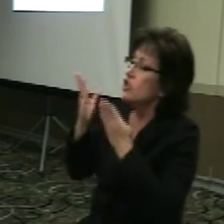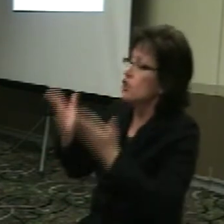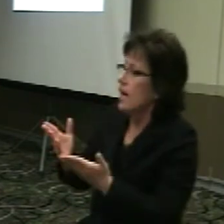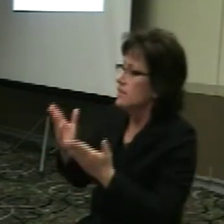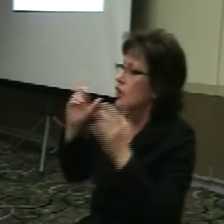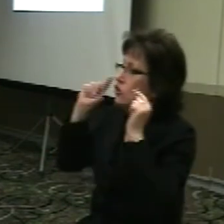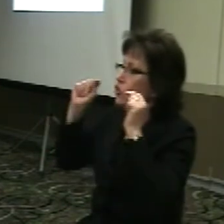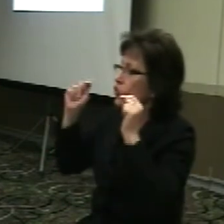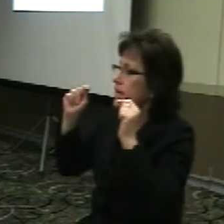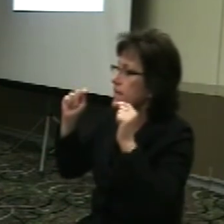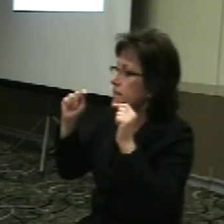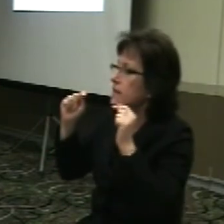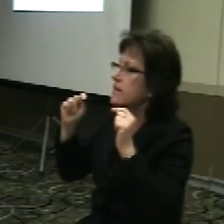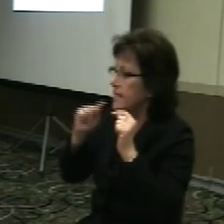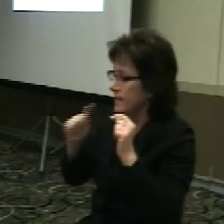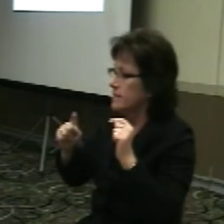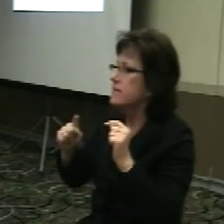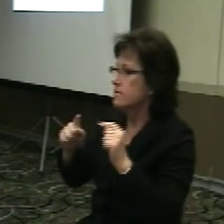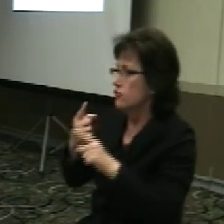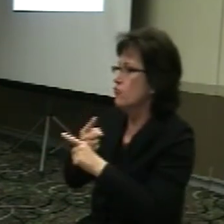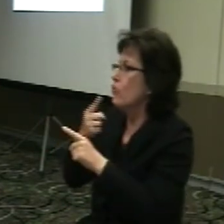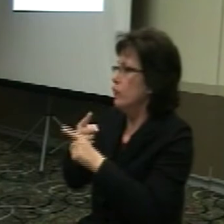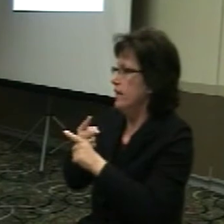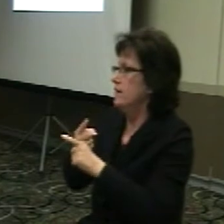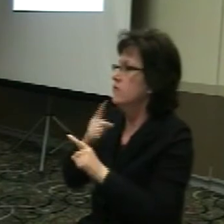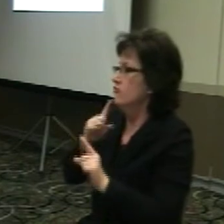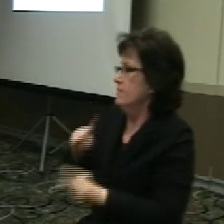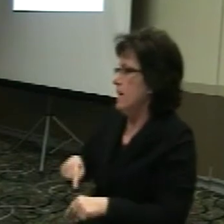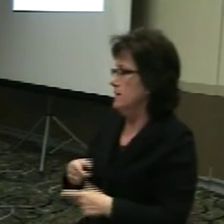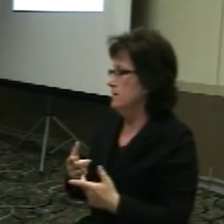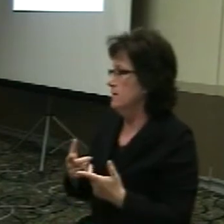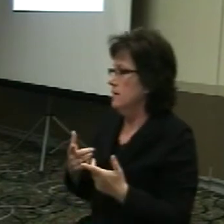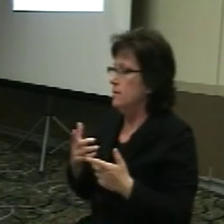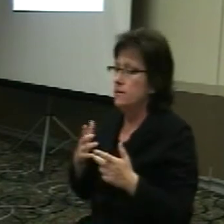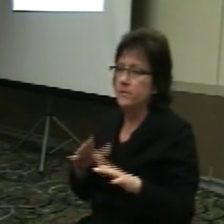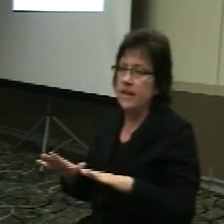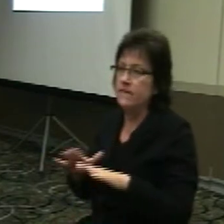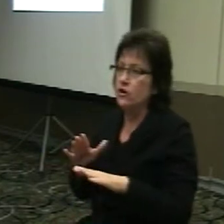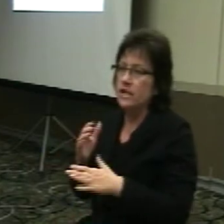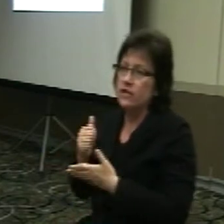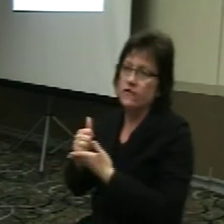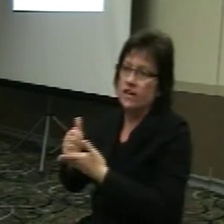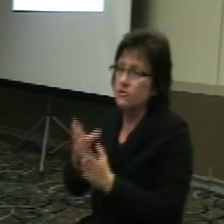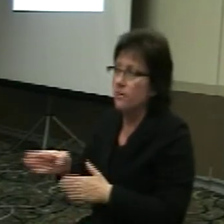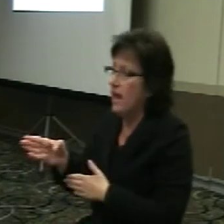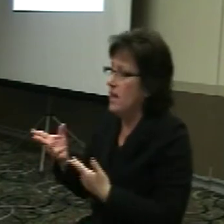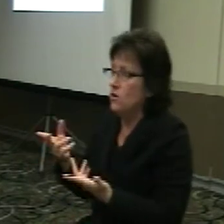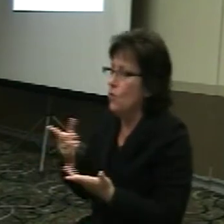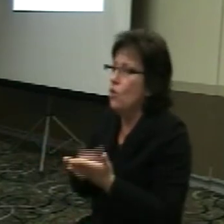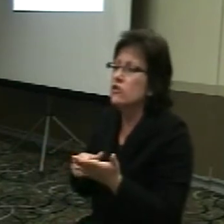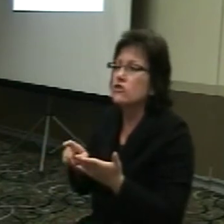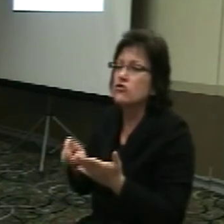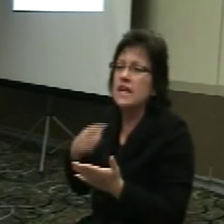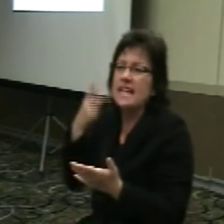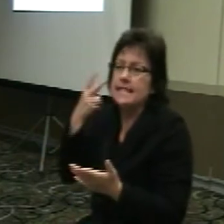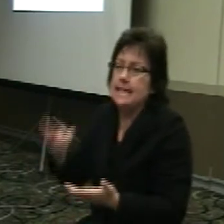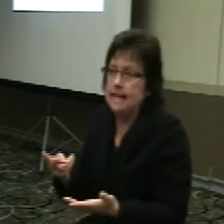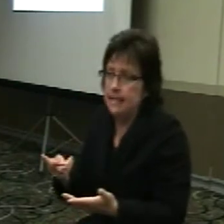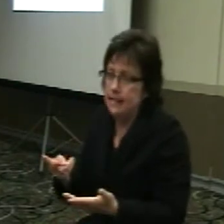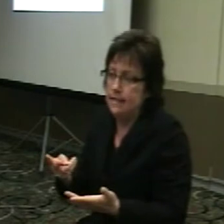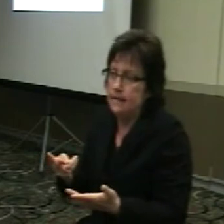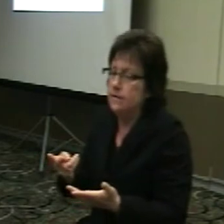be the function of the behavior that would suggest tutoring as the behavior intervention plan of choice? If it's for attention, then you